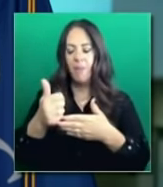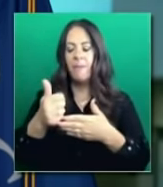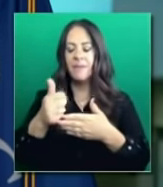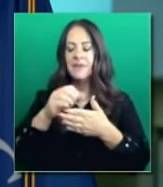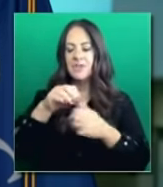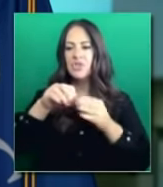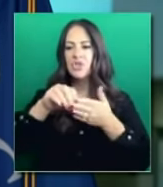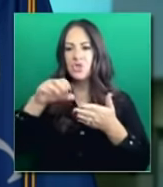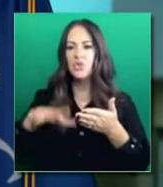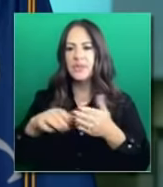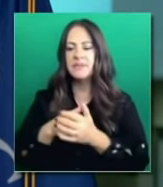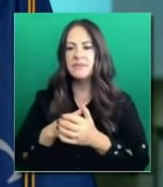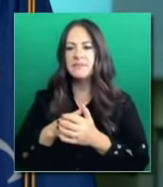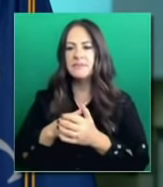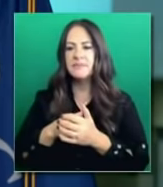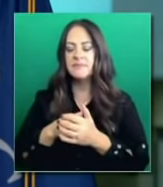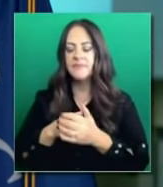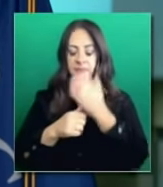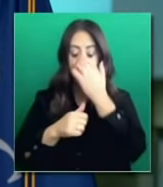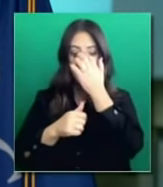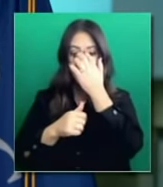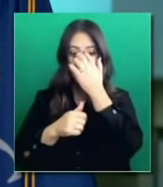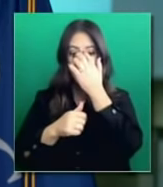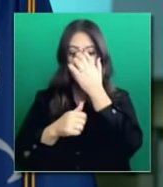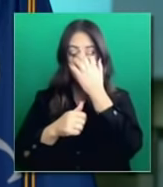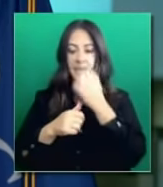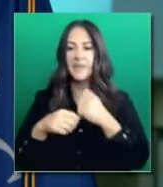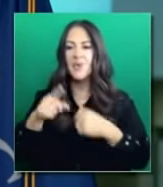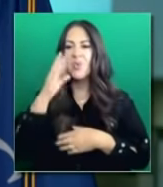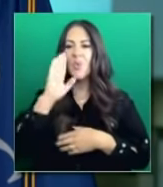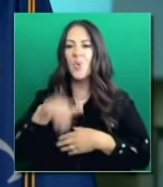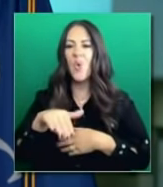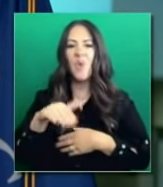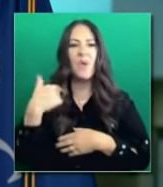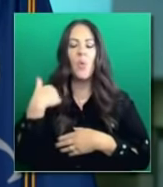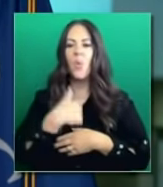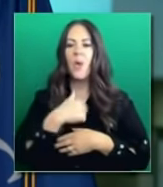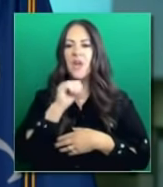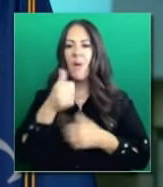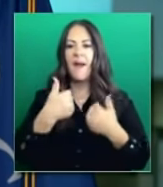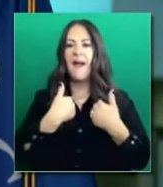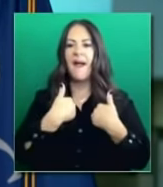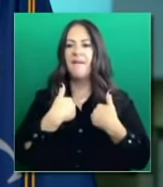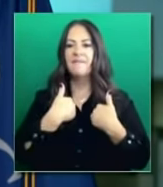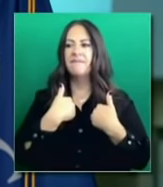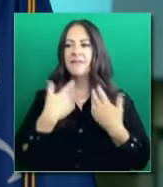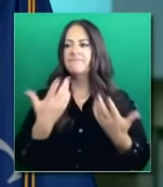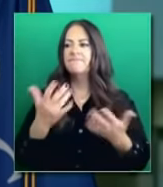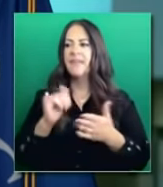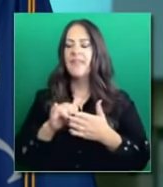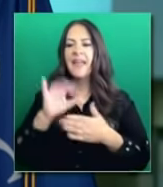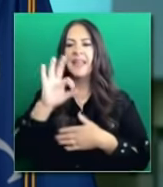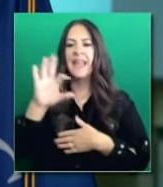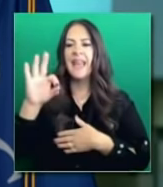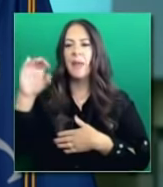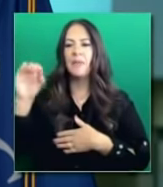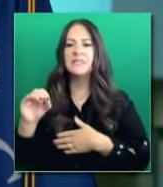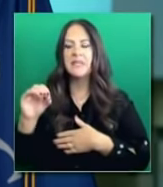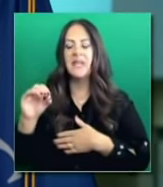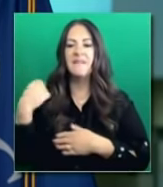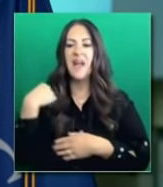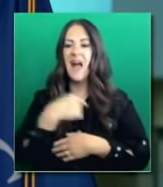mindset that goes back to an agrarian society that no longer exists, that has a presumption that 99% of us will be toiling the